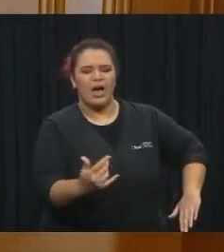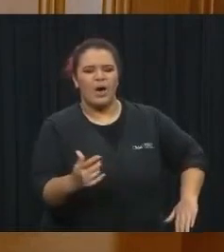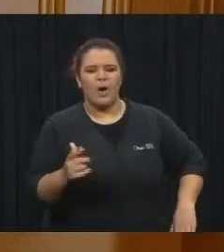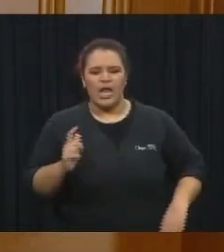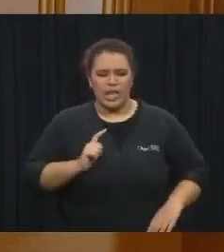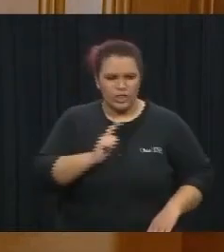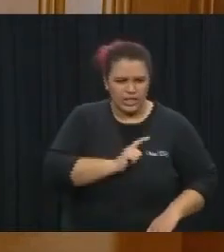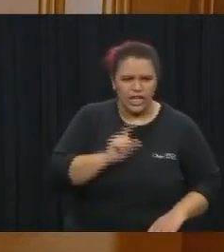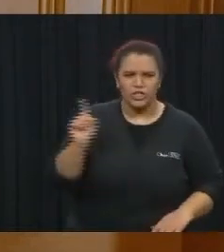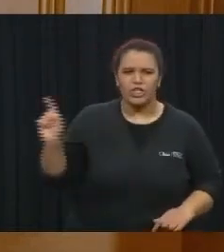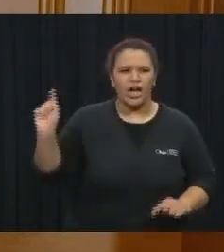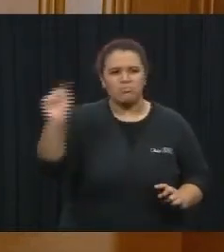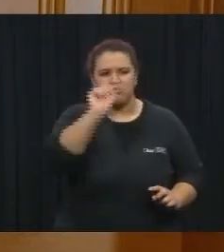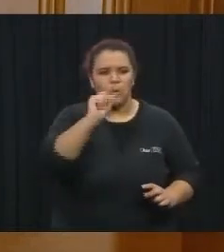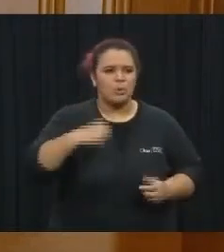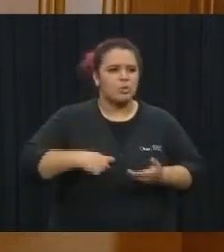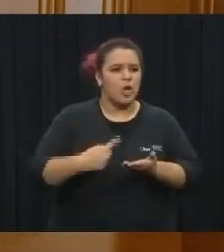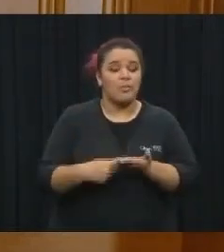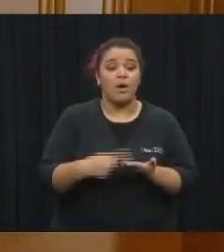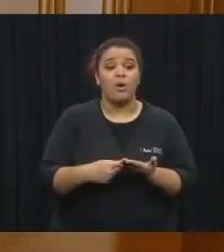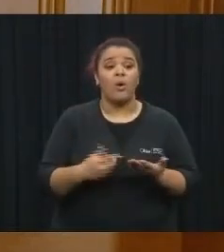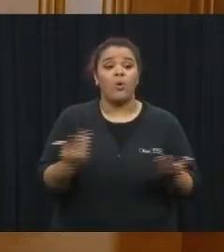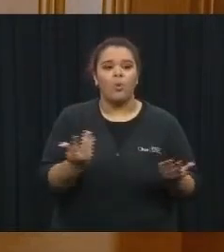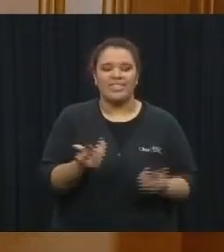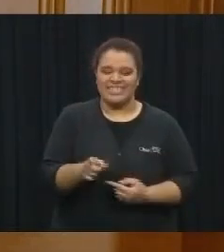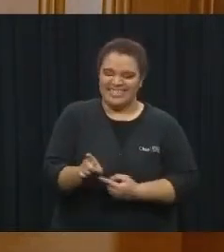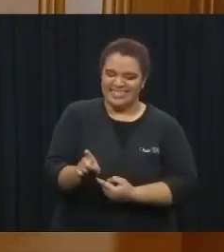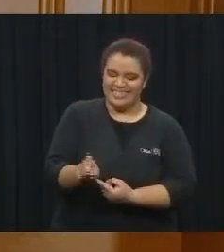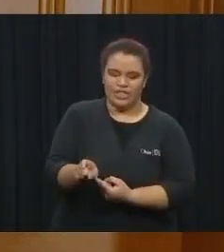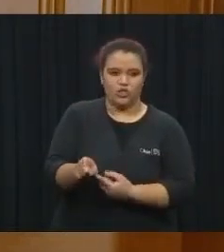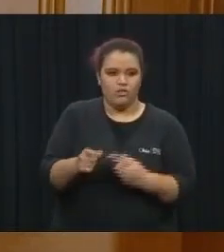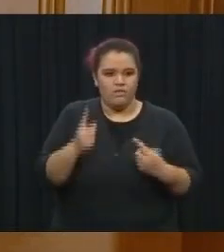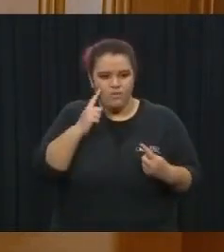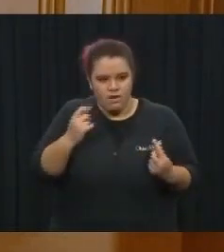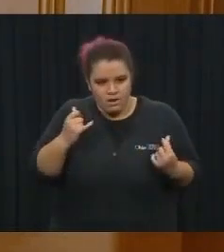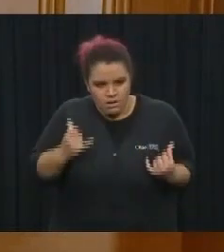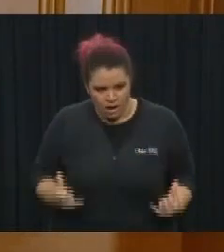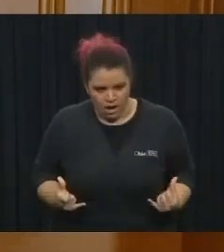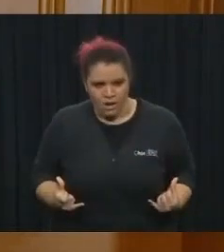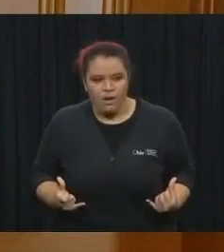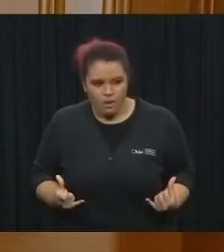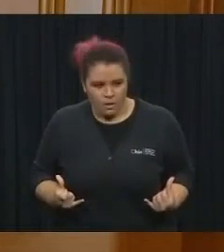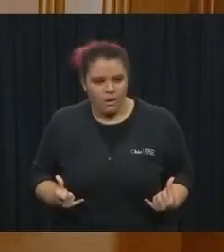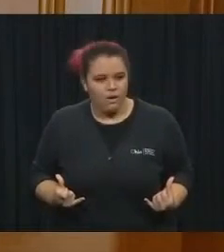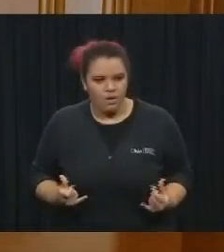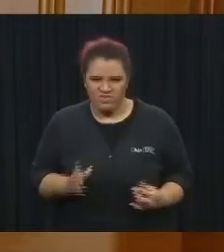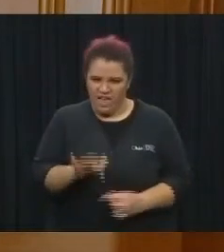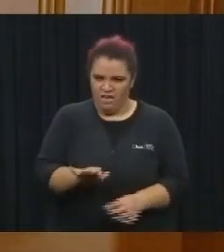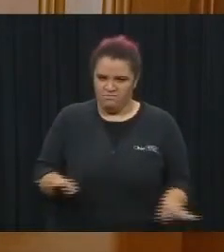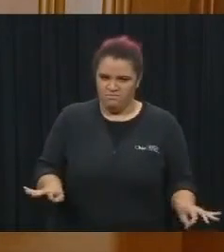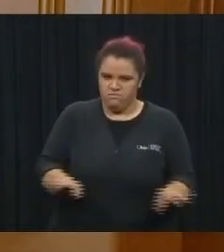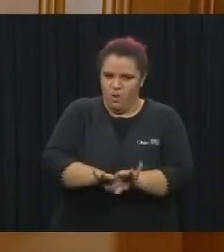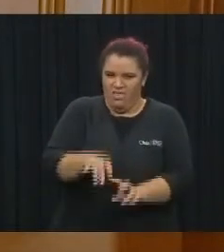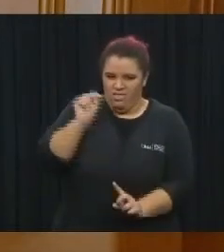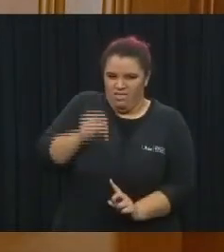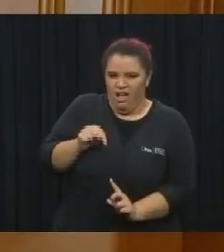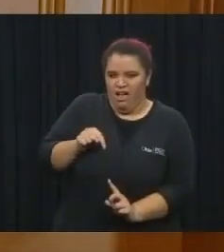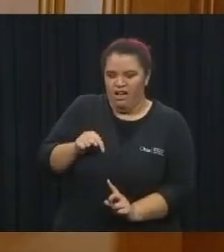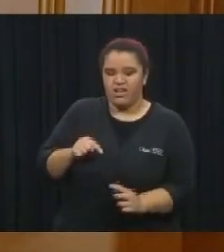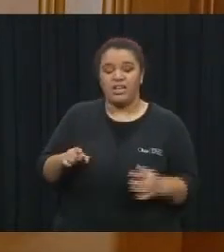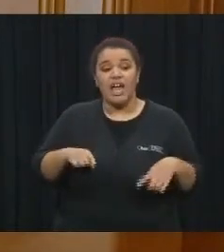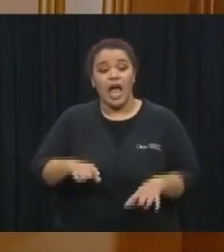of us, we're down to what's essential. We're down to what we have to do. And as we look at this and go through this